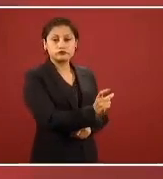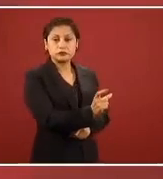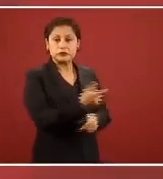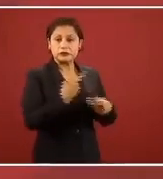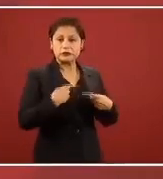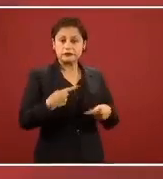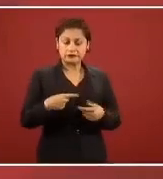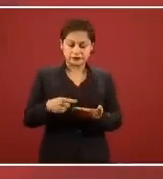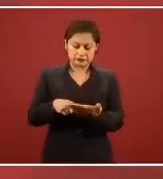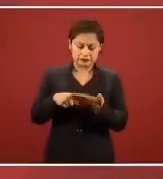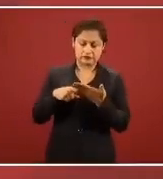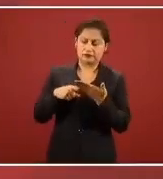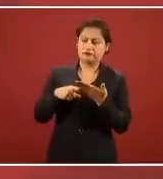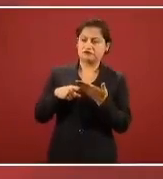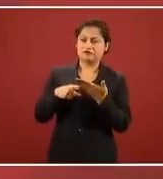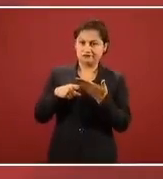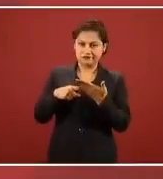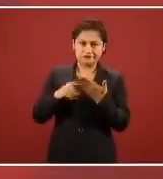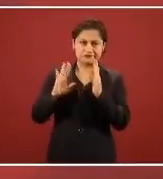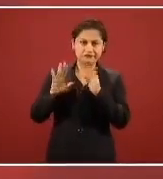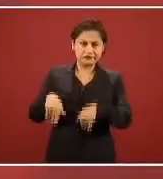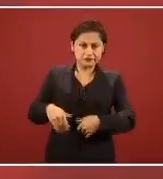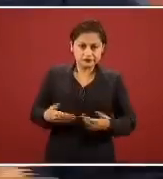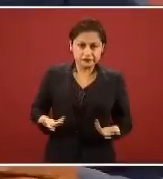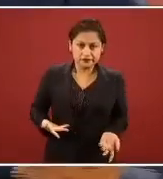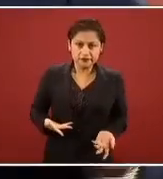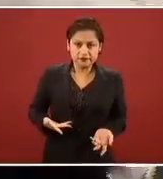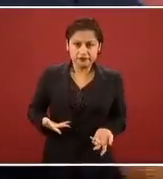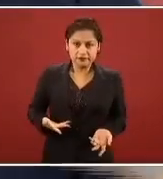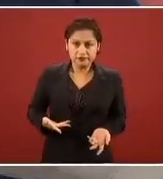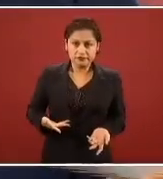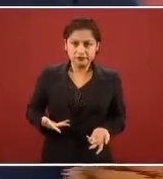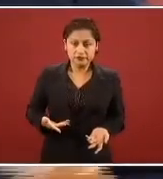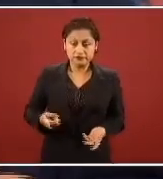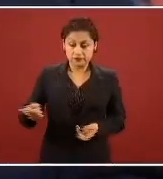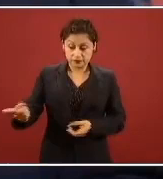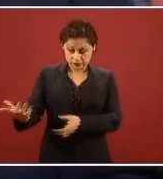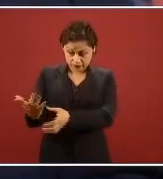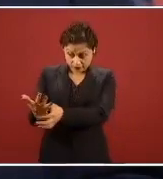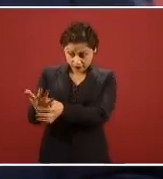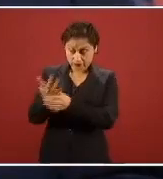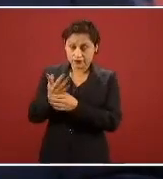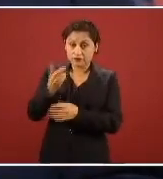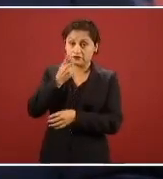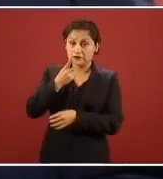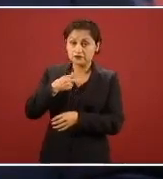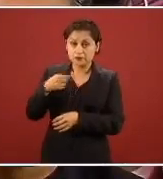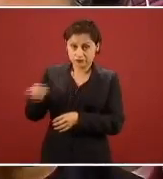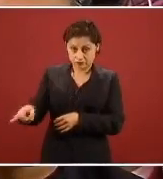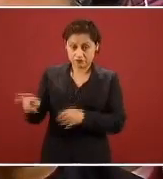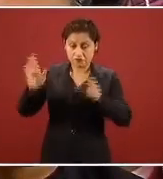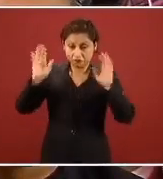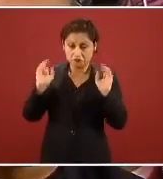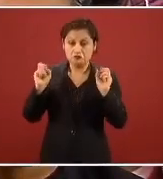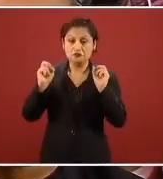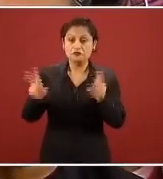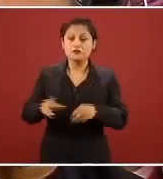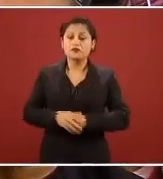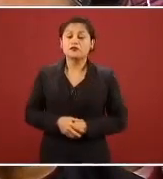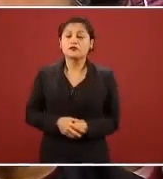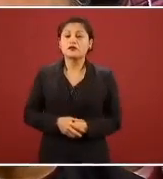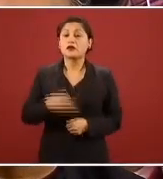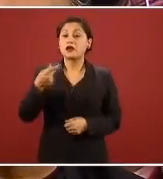their subordinates. Podrías tú decir. Then you could say what you are sustaining. Pero but.